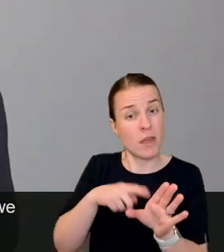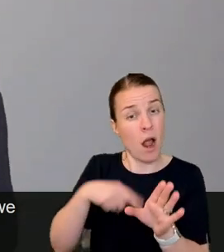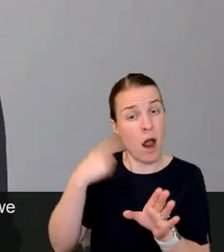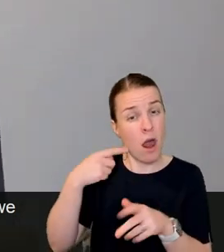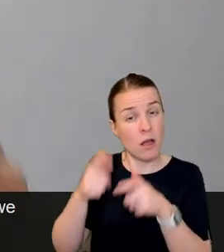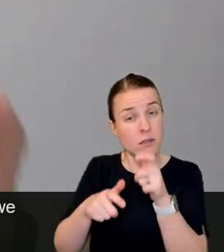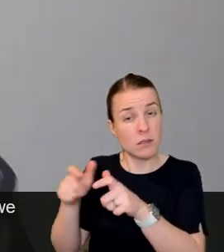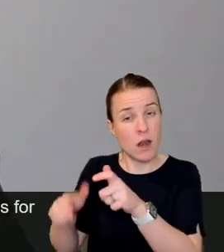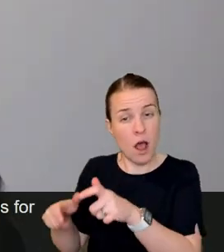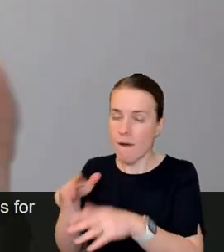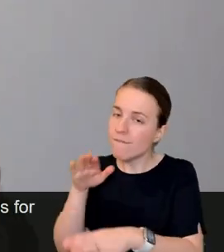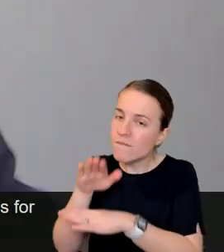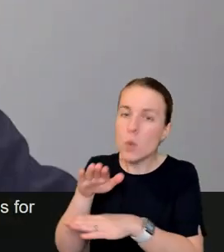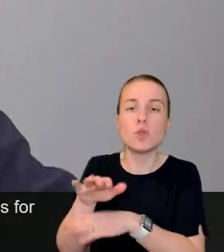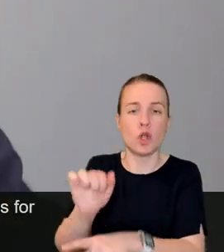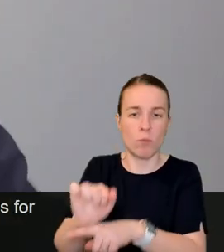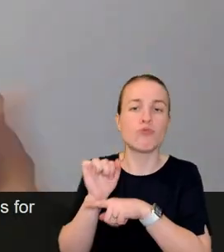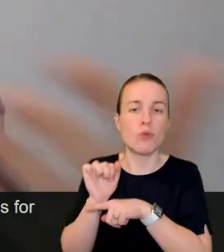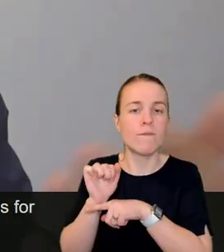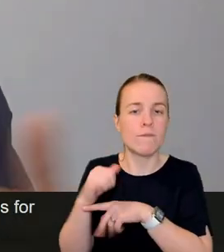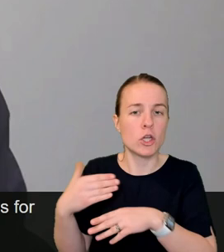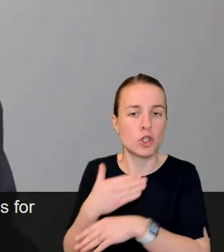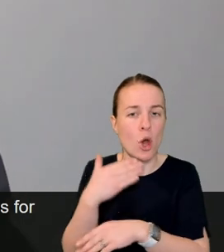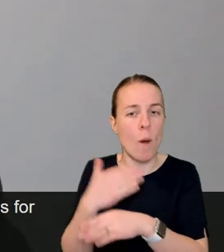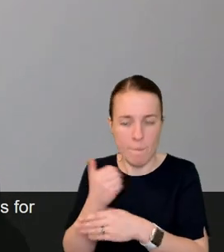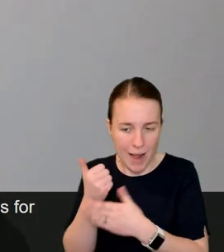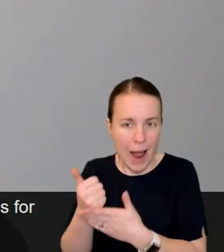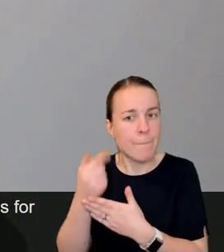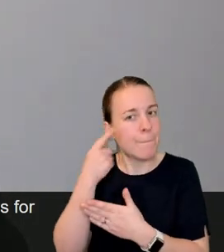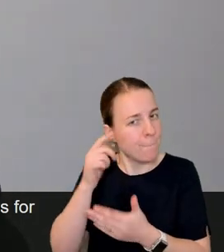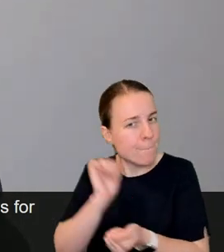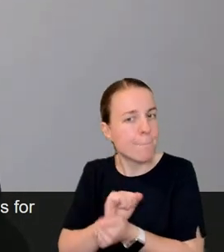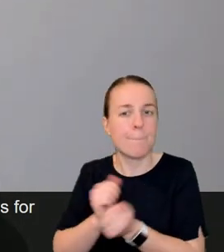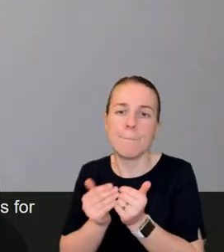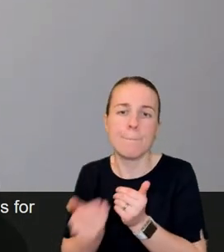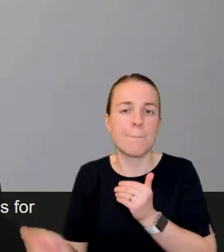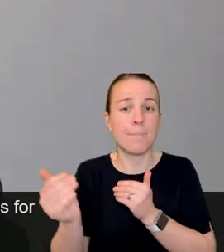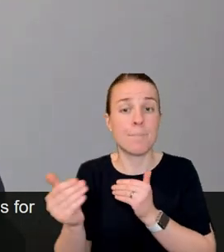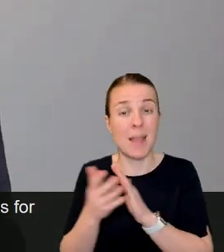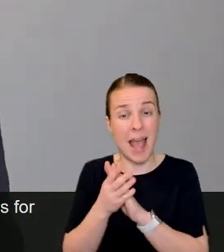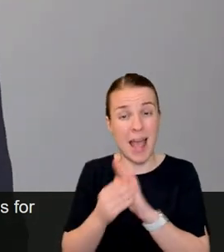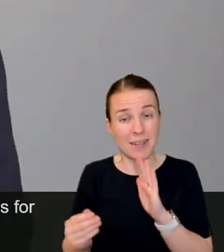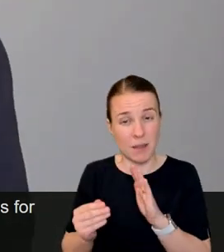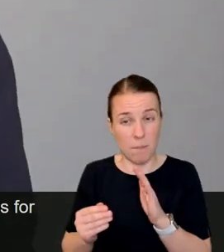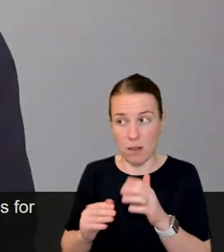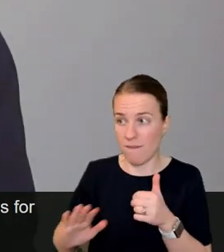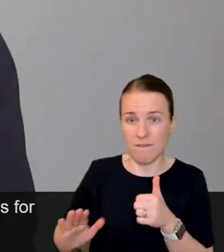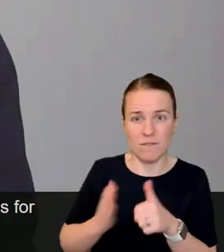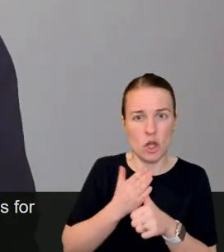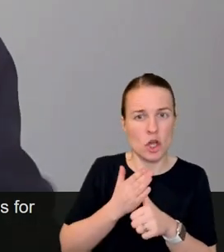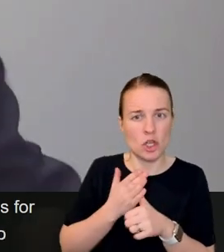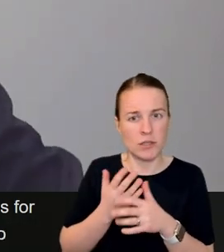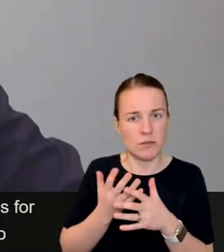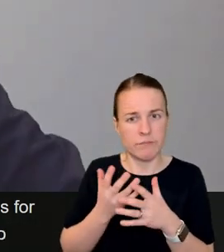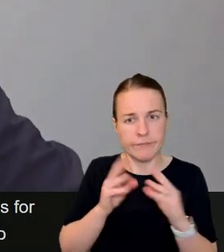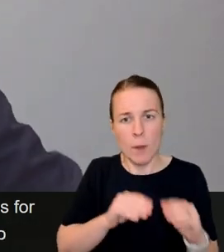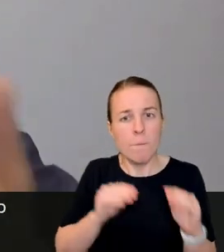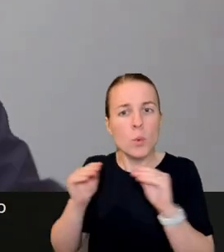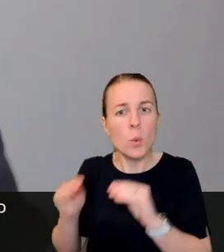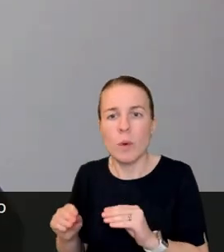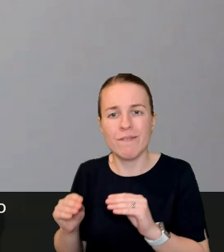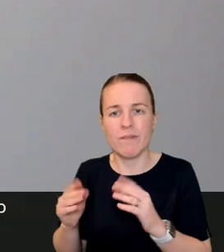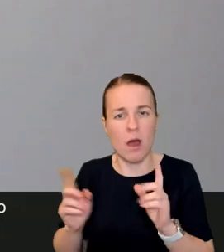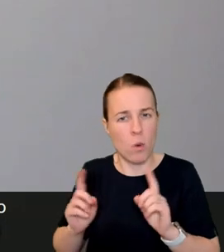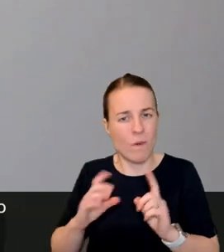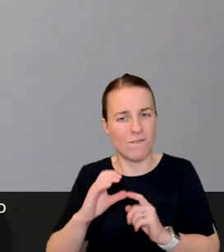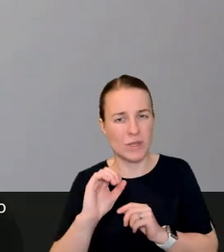jobs. And there is an advantage being a first mover getting to zero carbon. Who's going to make these heat pumps? Who's going to have the expertise